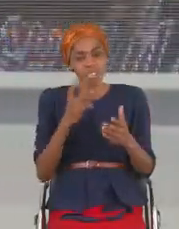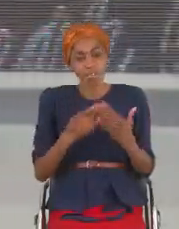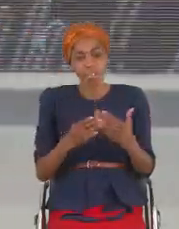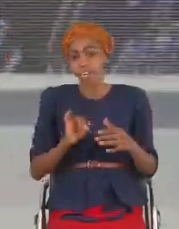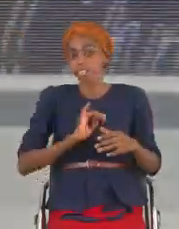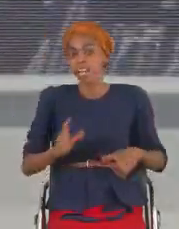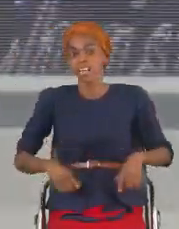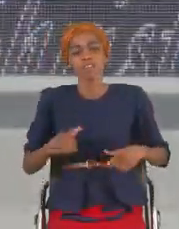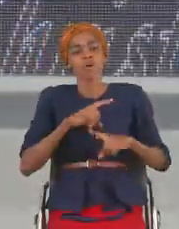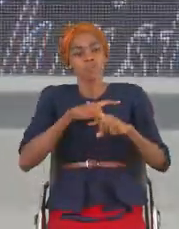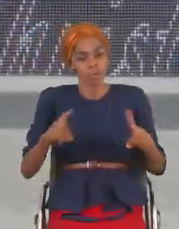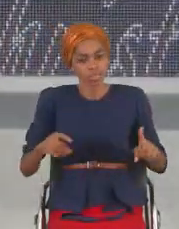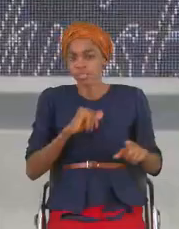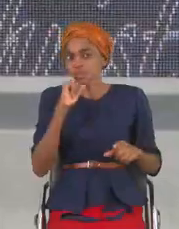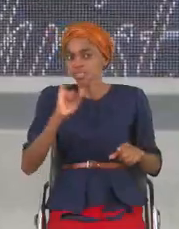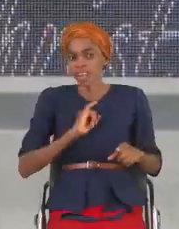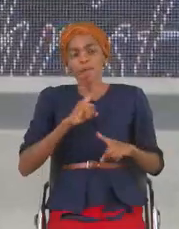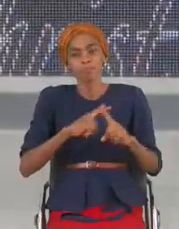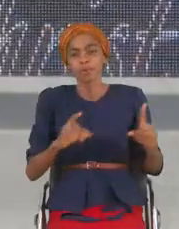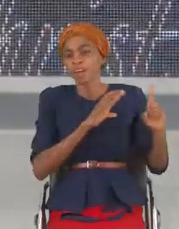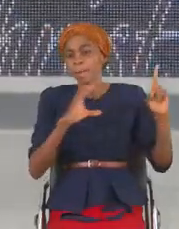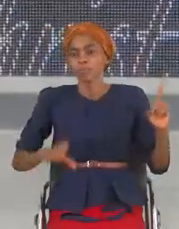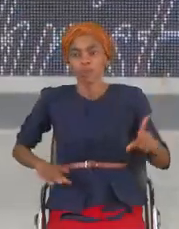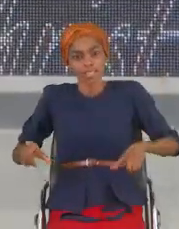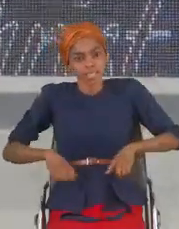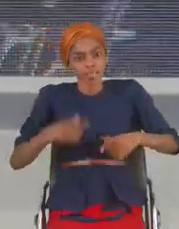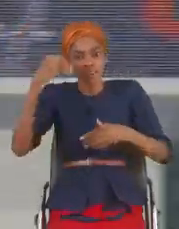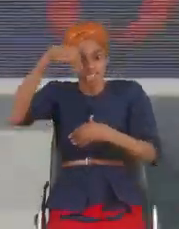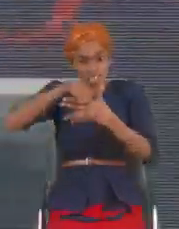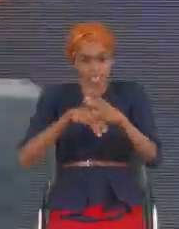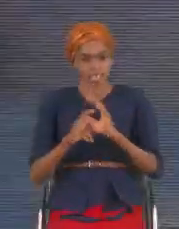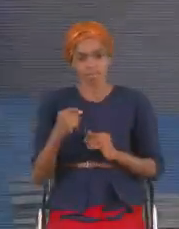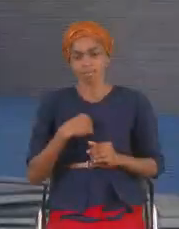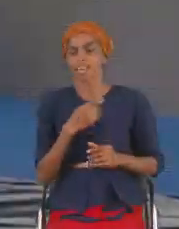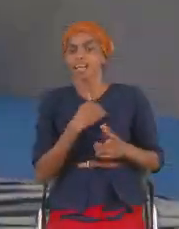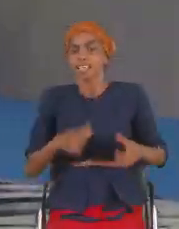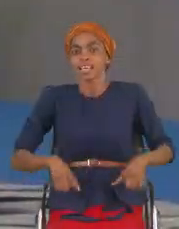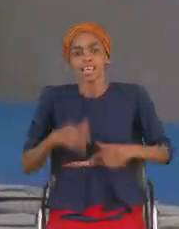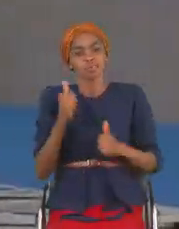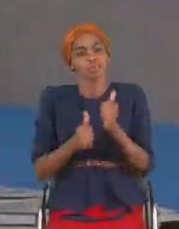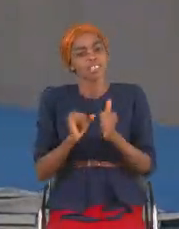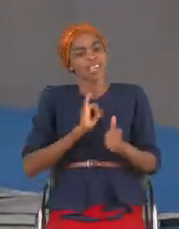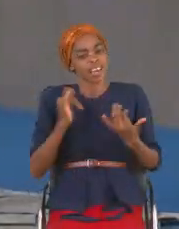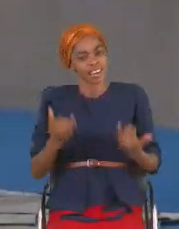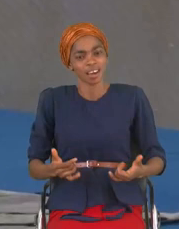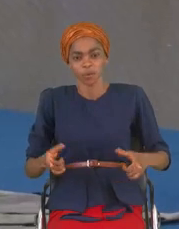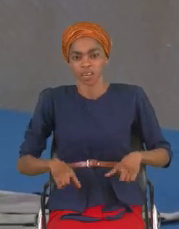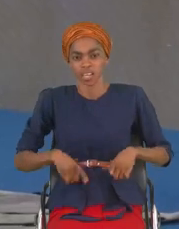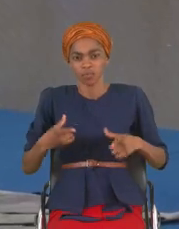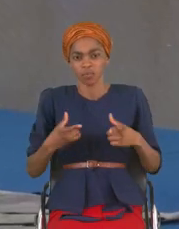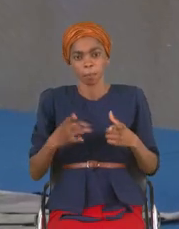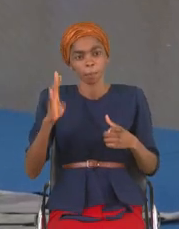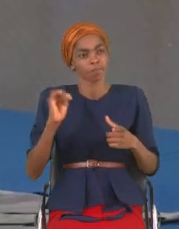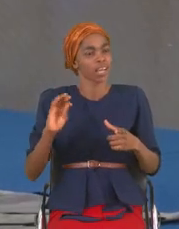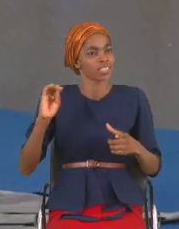I, but Christ liveth in me. And the life which I now live by